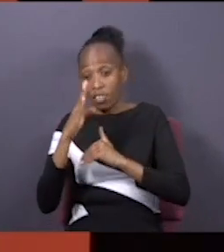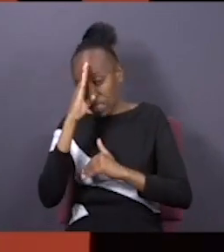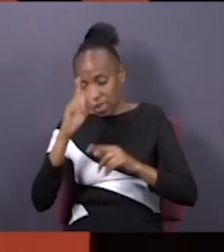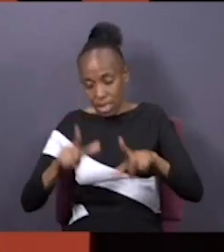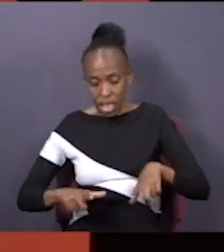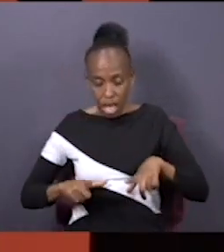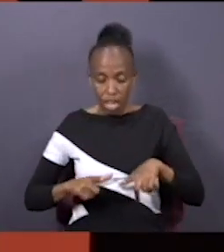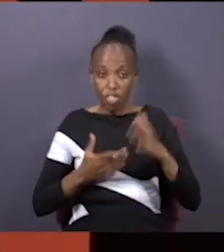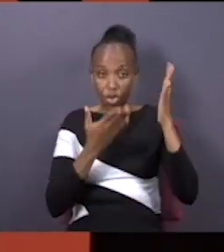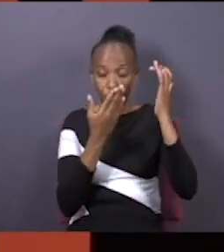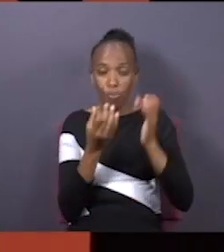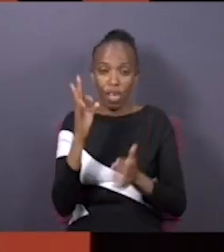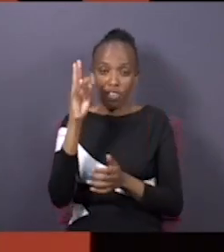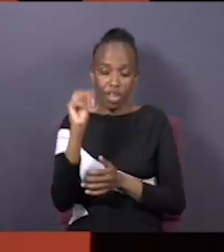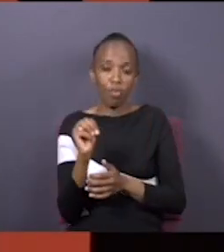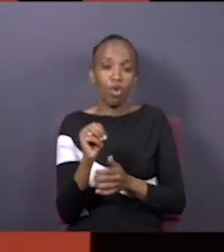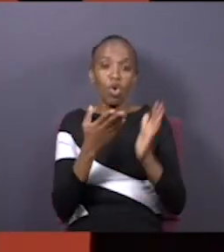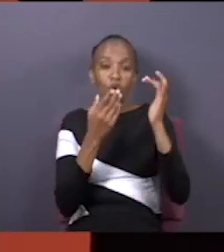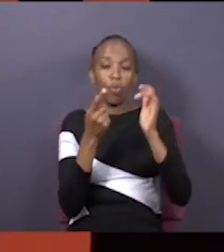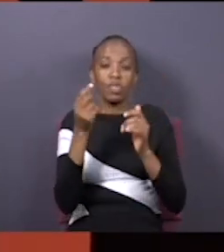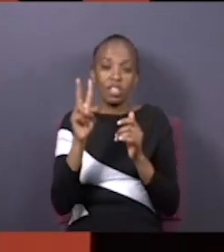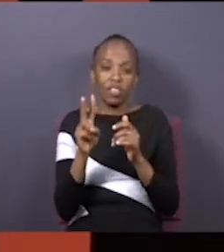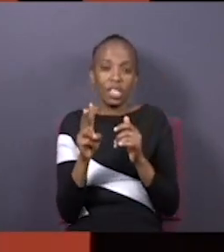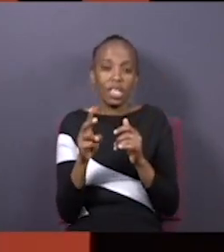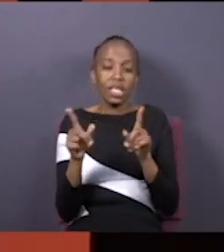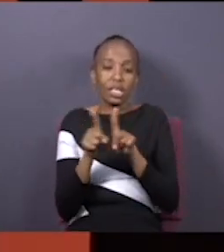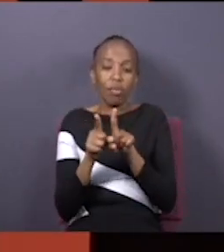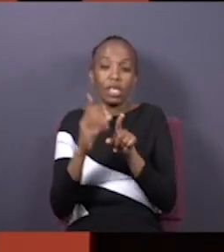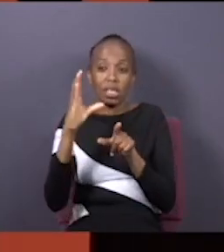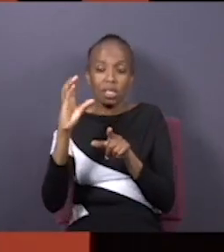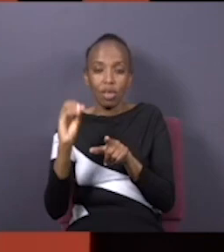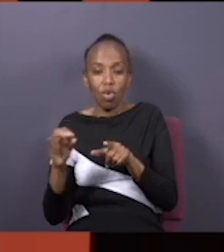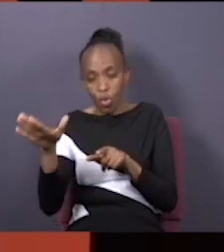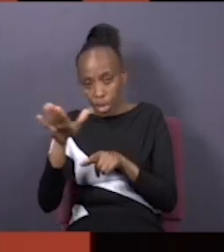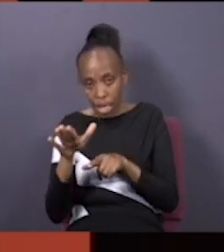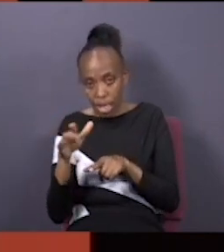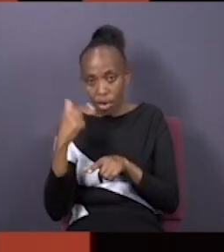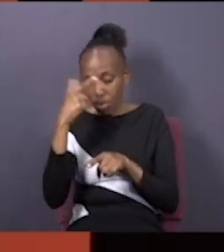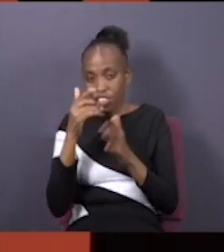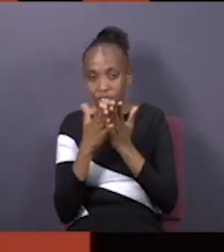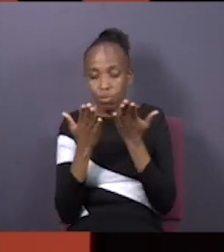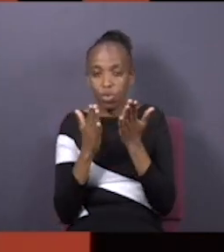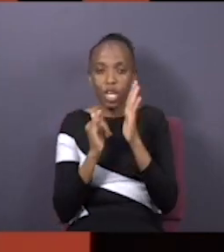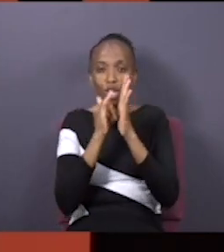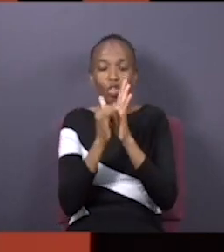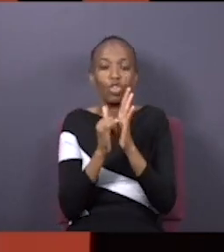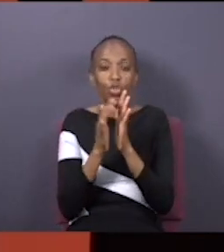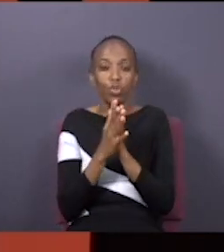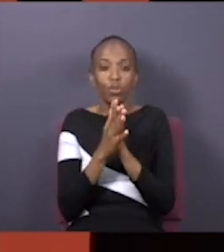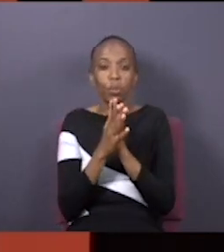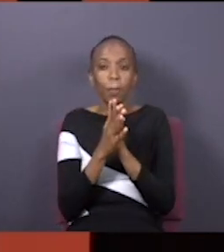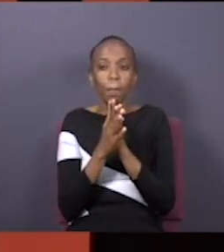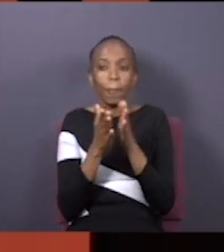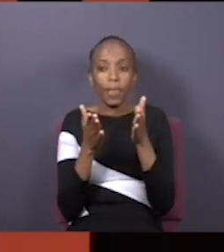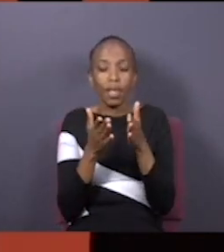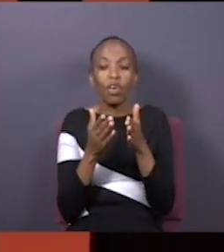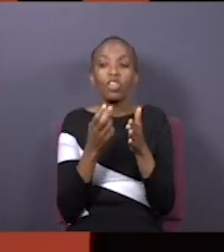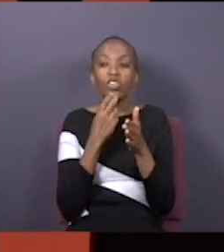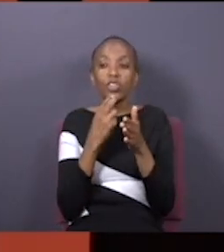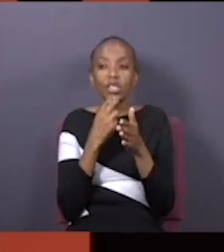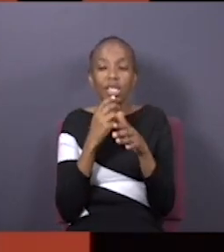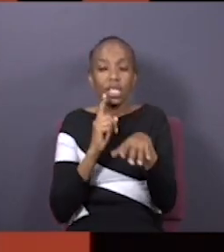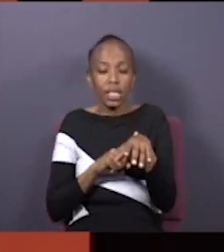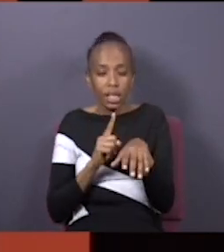Sunday Live on Hope FM, Hope TV, and on Sitem Church online platforms on Facebook and YouTube channels. This is on Tuesday